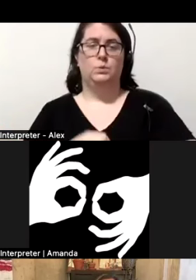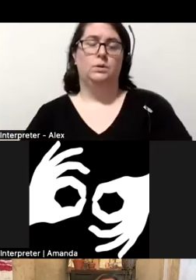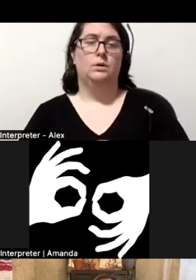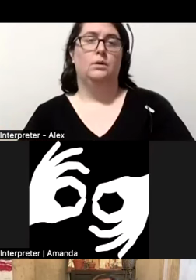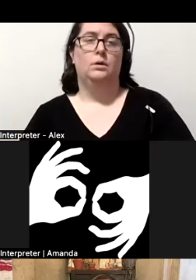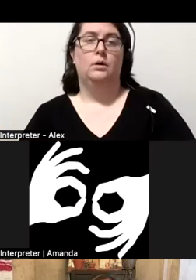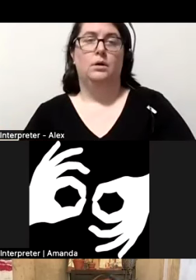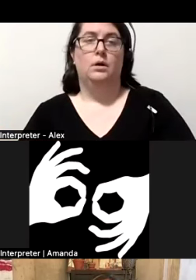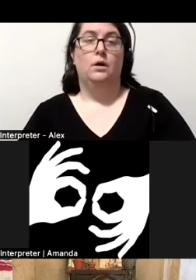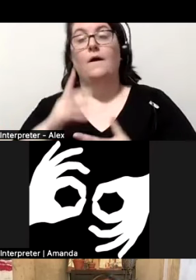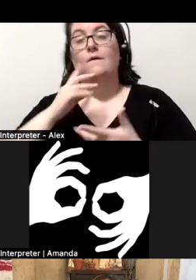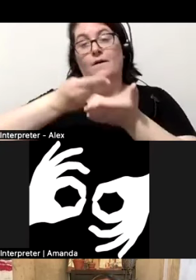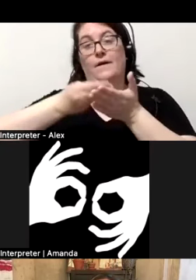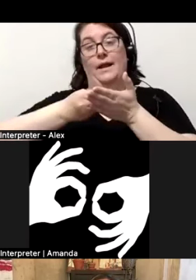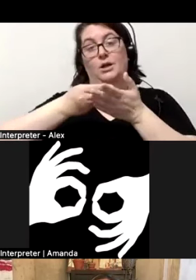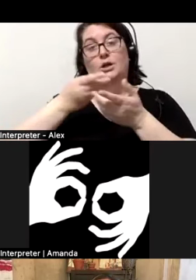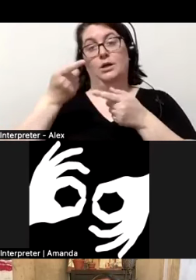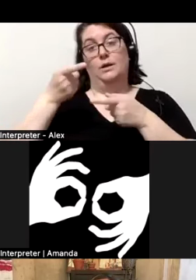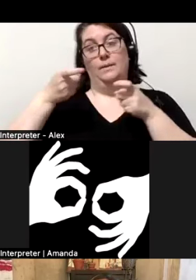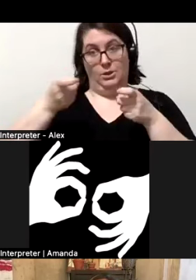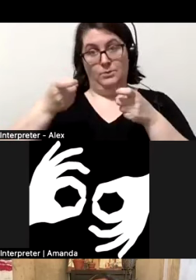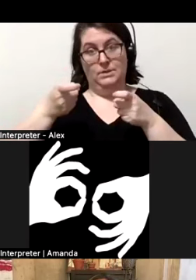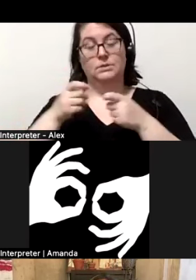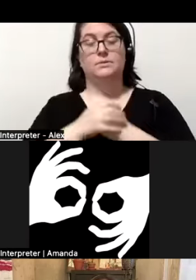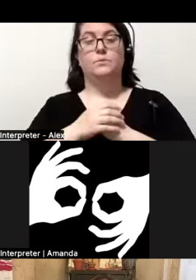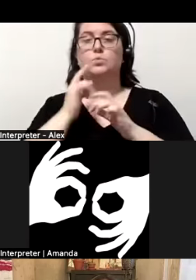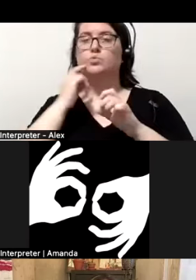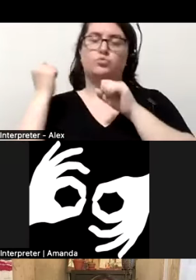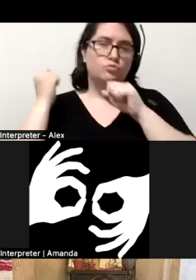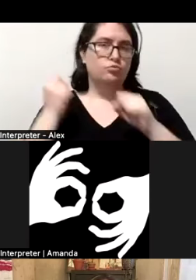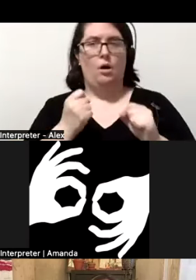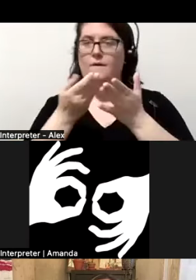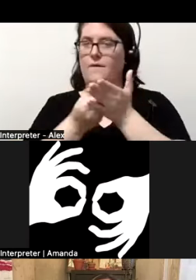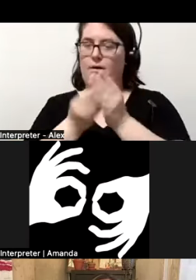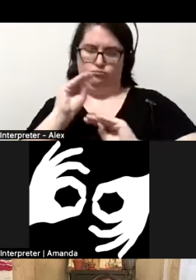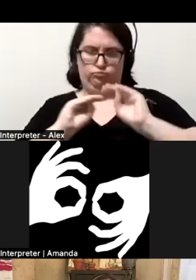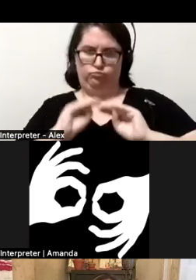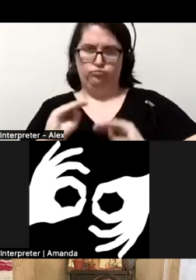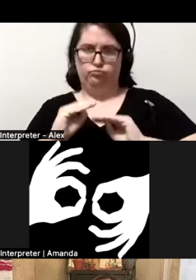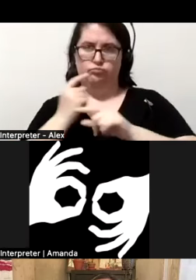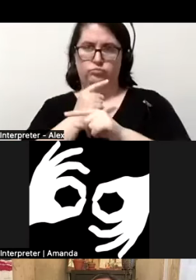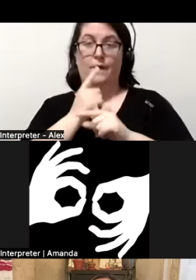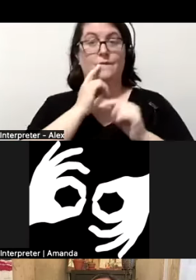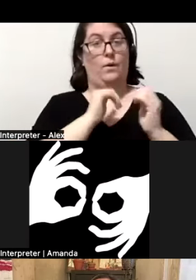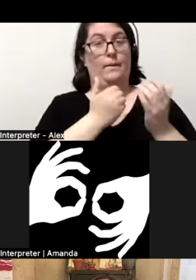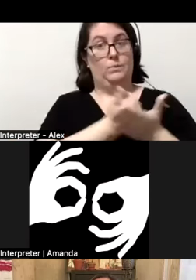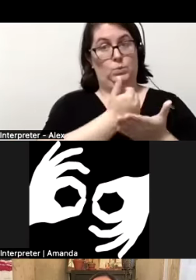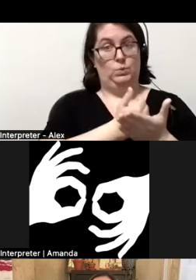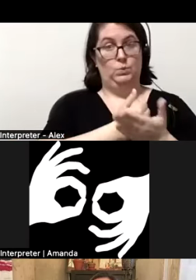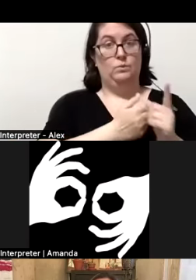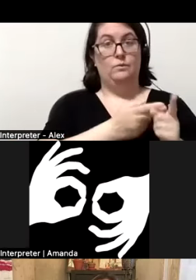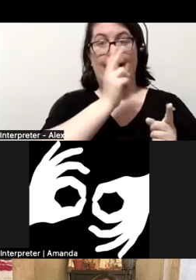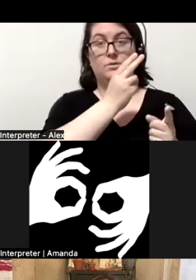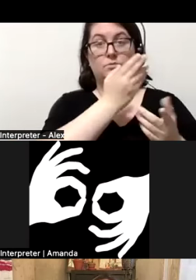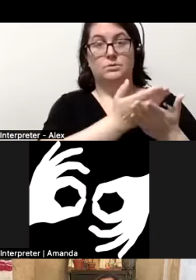Under financial management and viability, we are looking for strong financial management for emerging festivals, including a history of